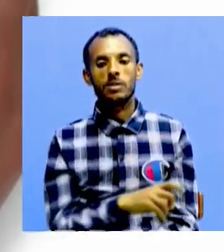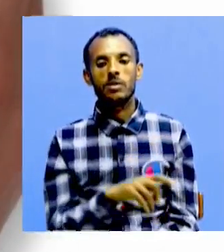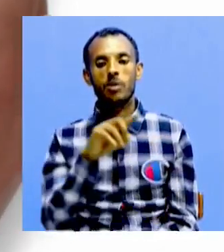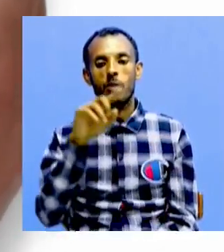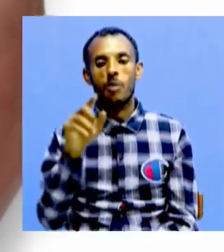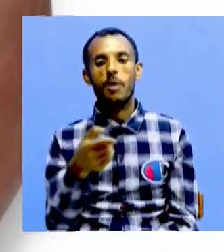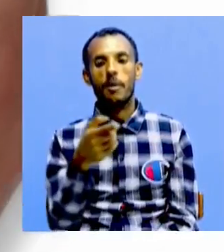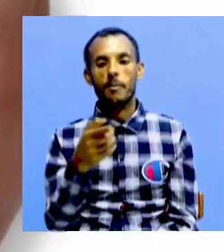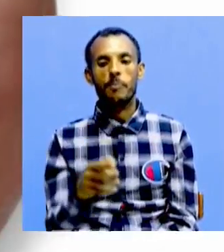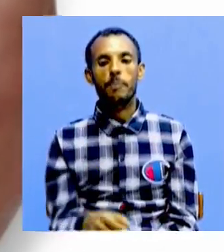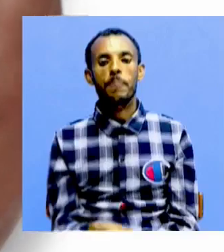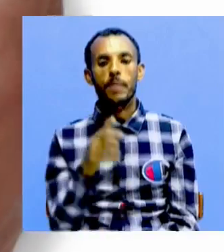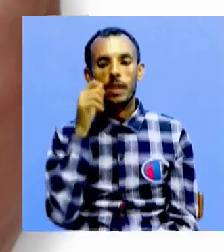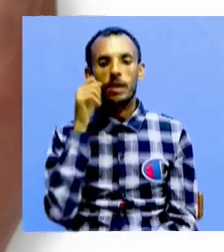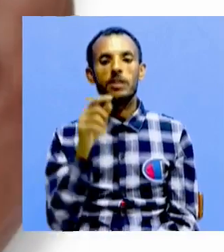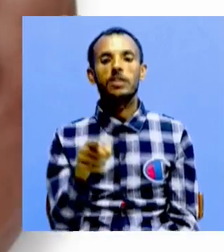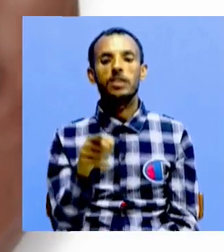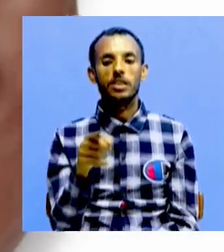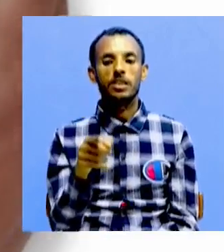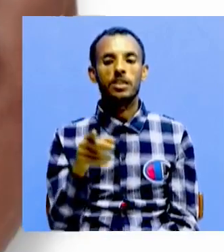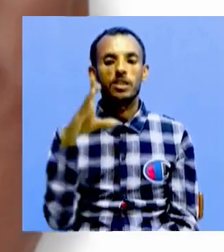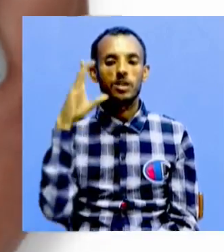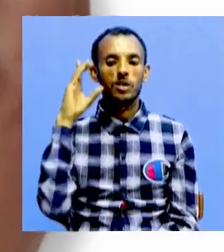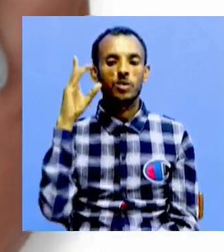comma, she would